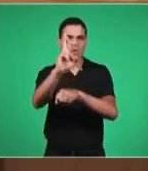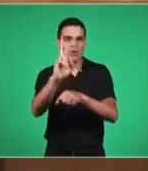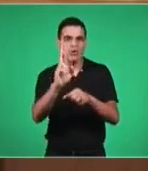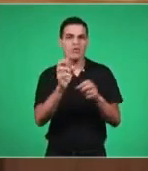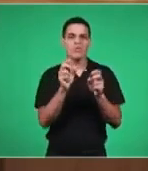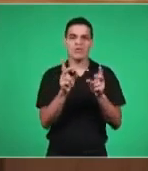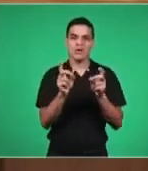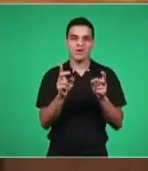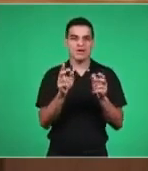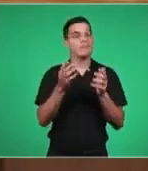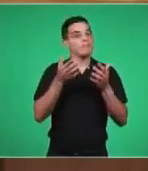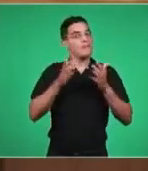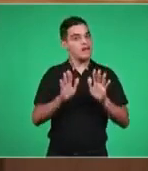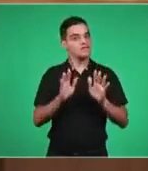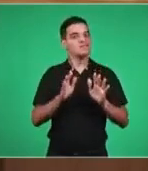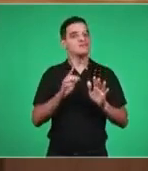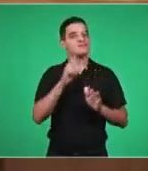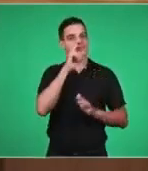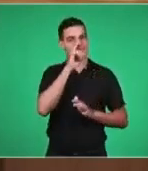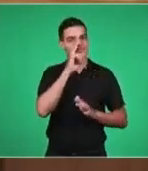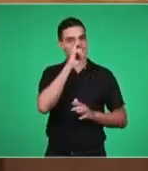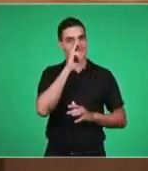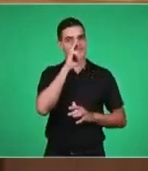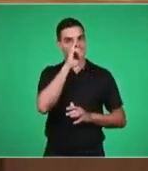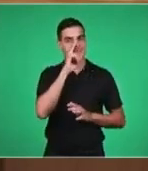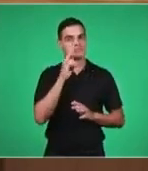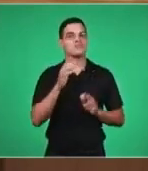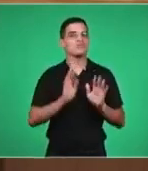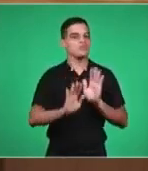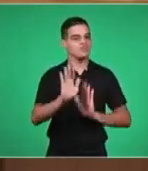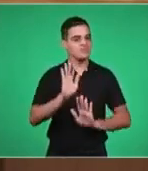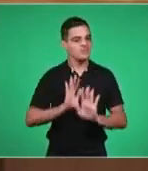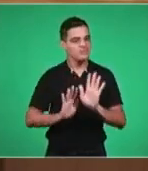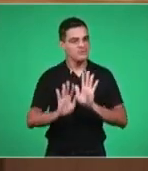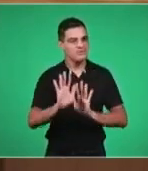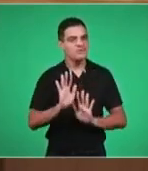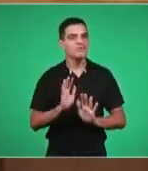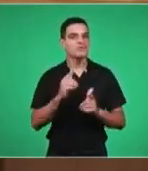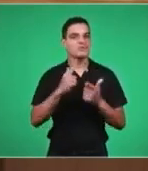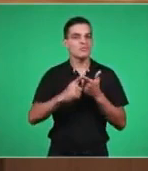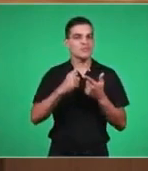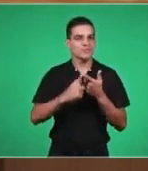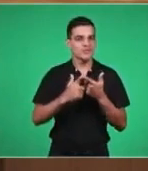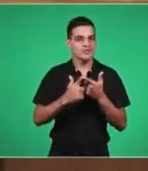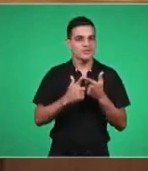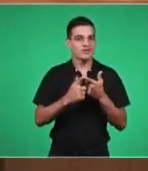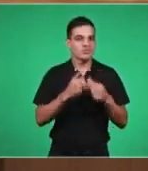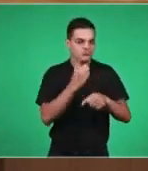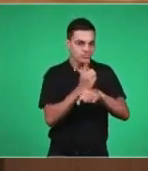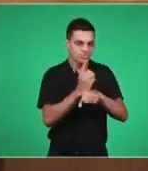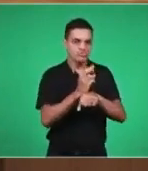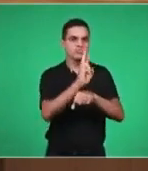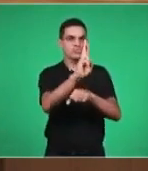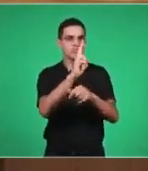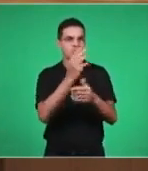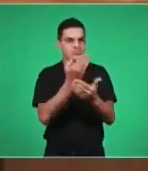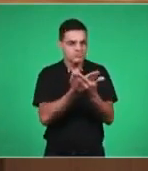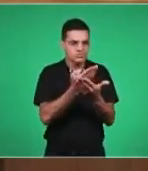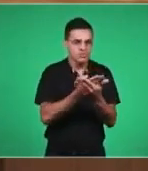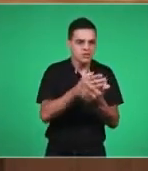science tries to do these things, it tries to confront the word of the Lord and tries to refute these